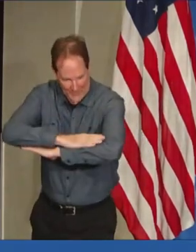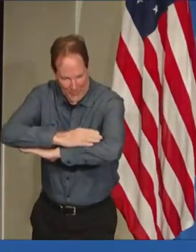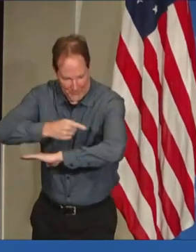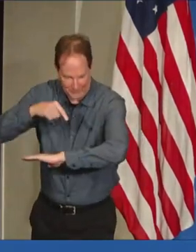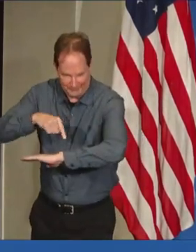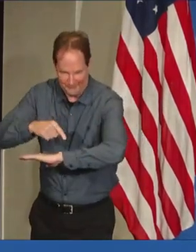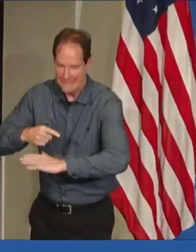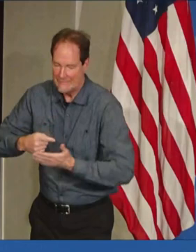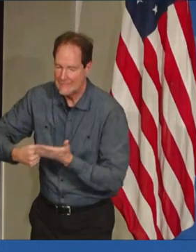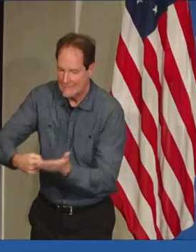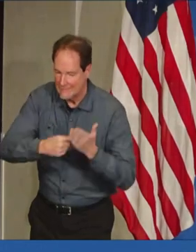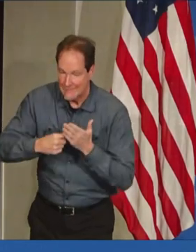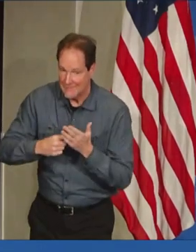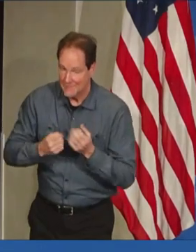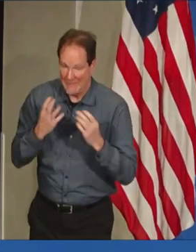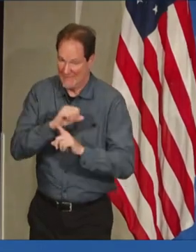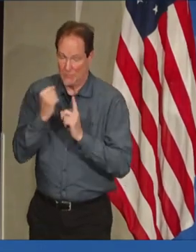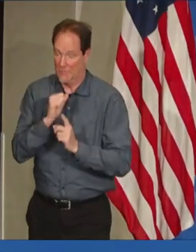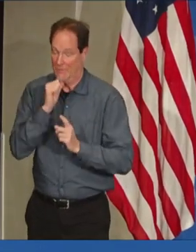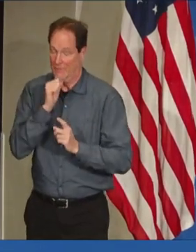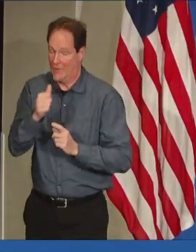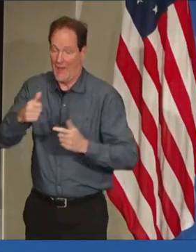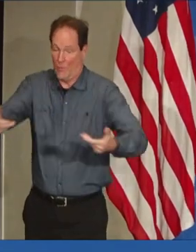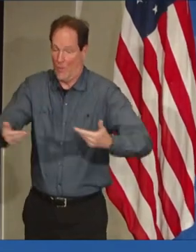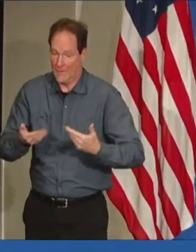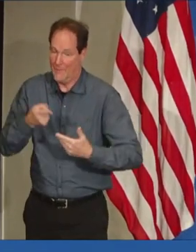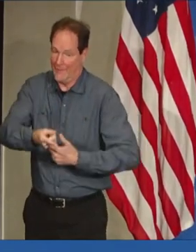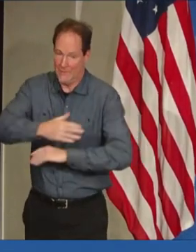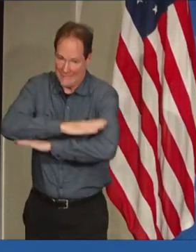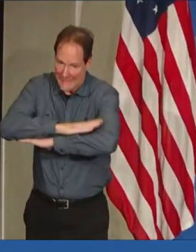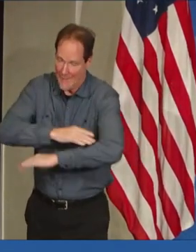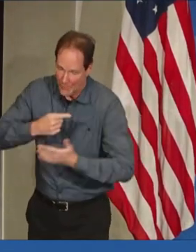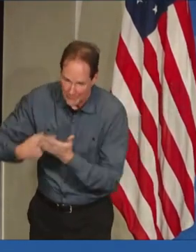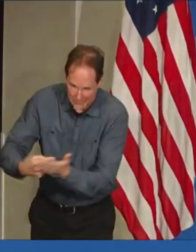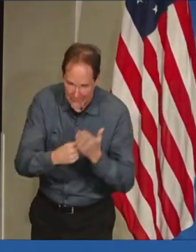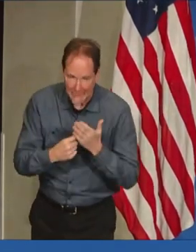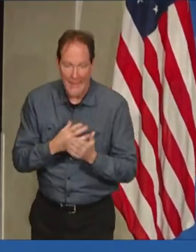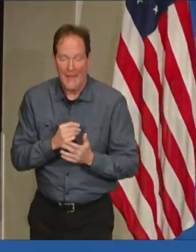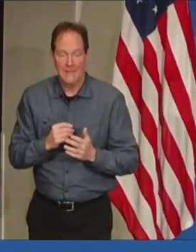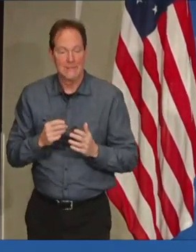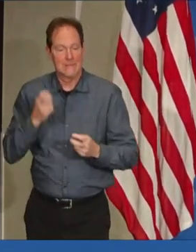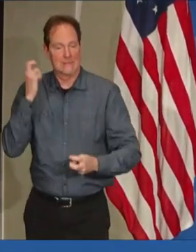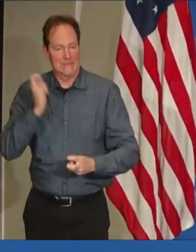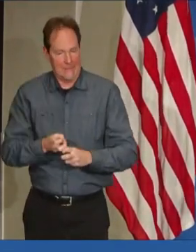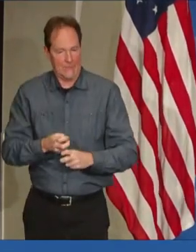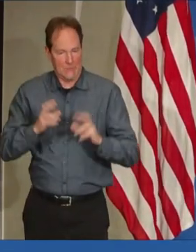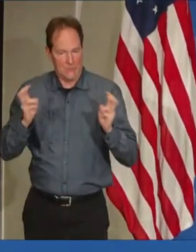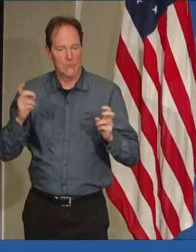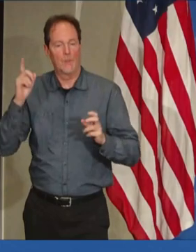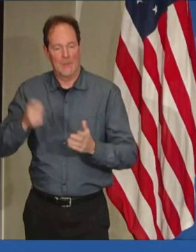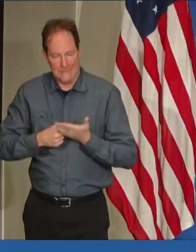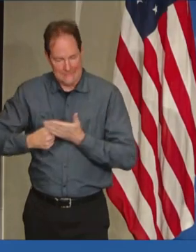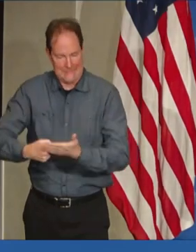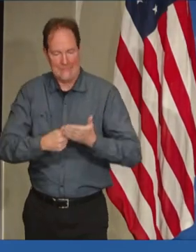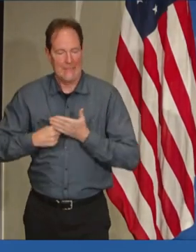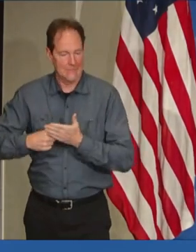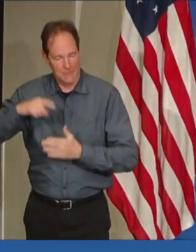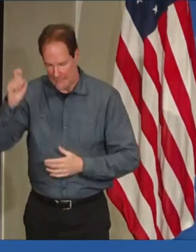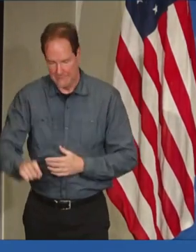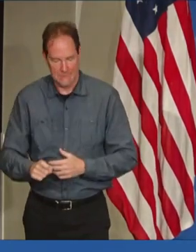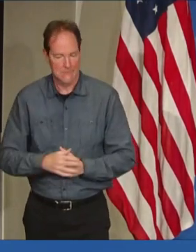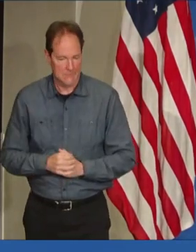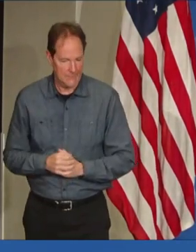not welcome at the table. And I think there are difficult issues that need to be discussed, but I think they have to be discussed.